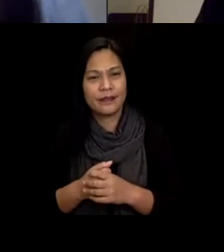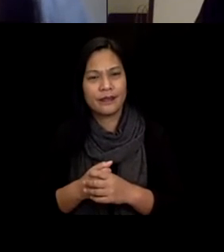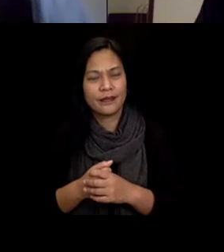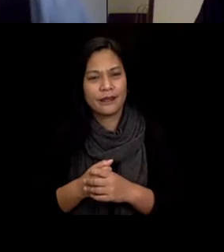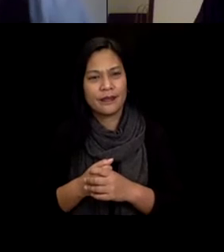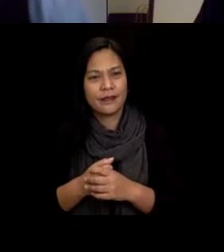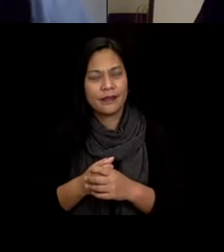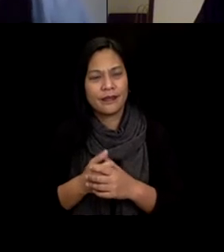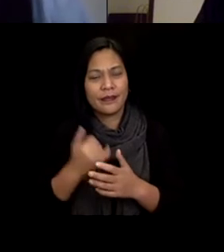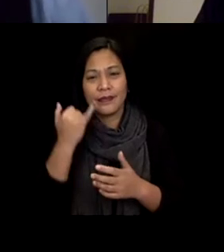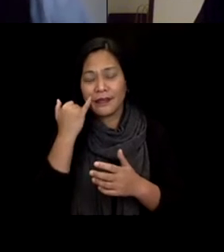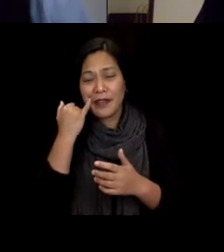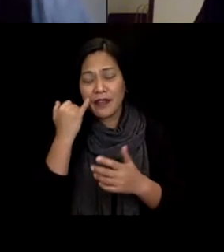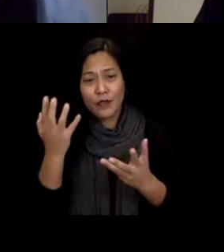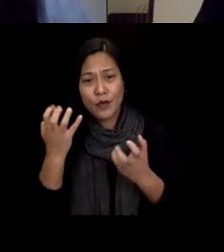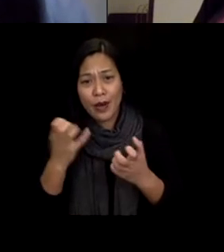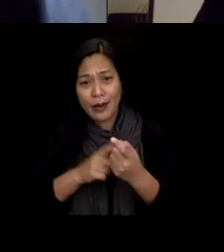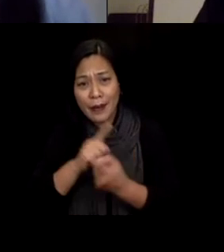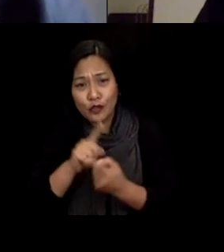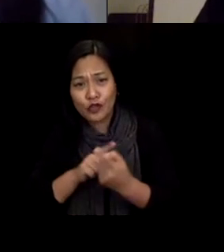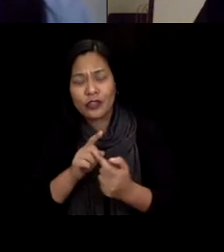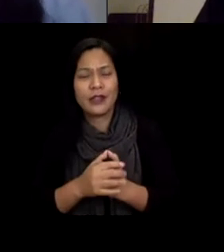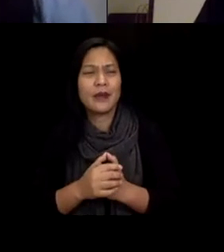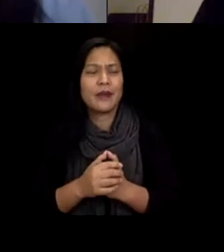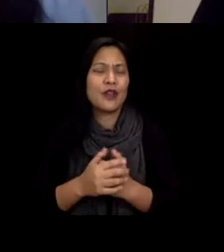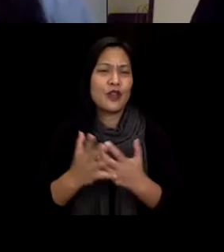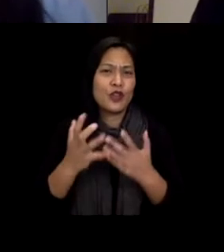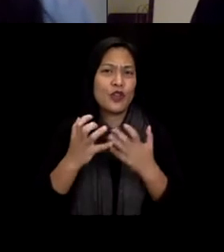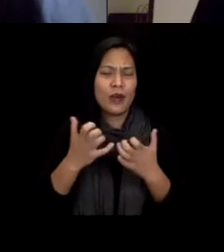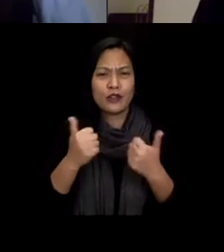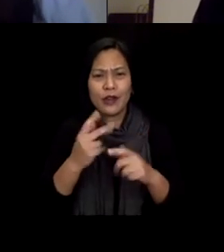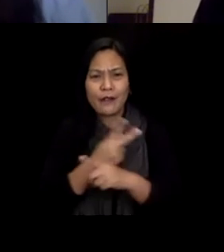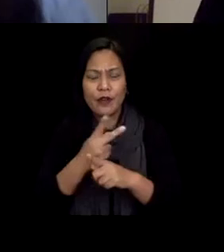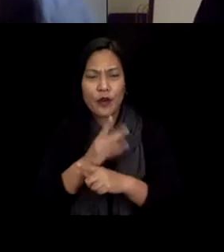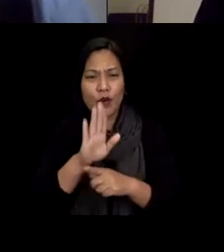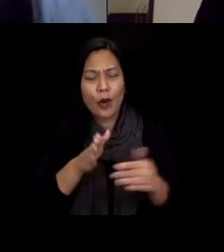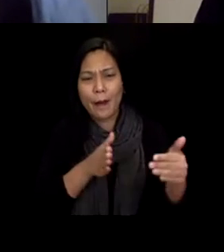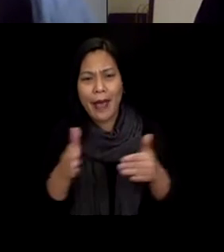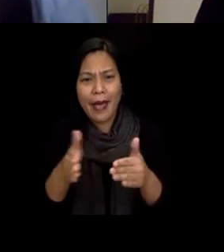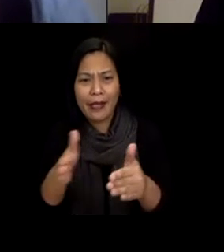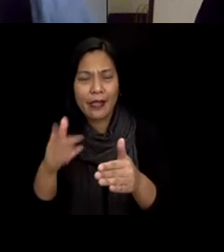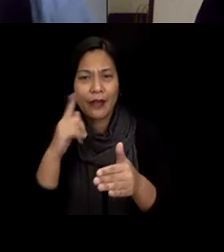and seeking to learn and seeking to find your path of professional development, whether it's in the arts or not,